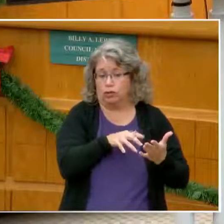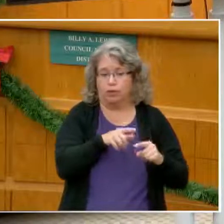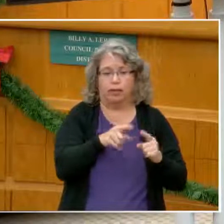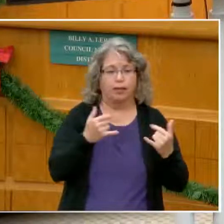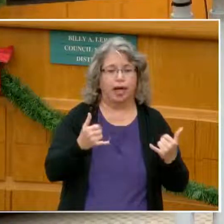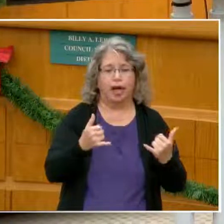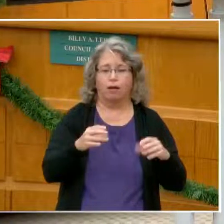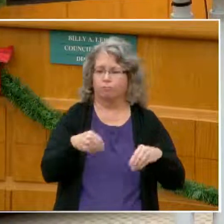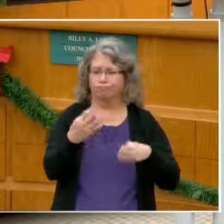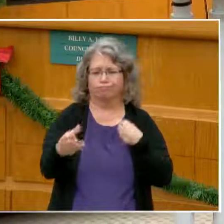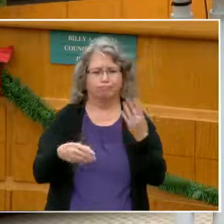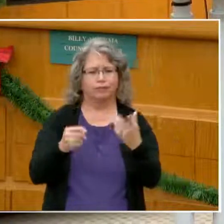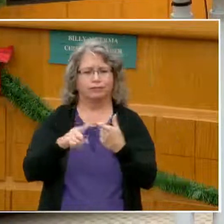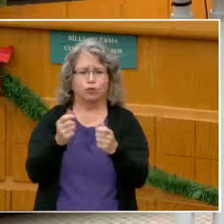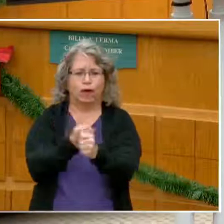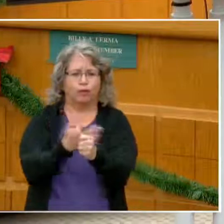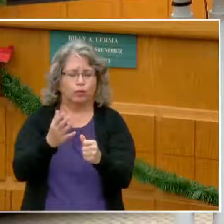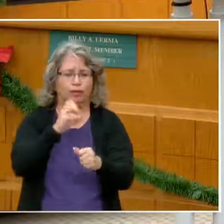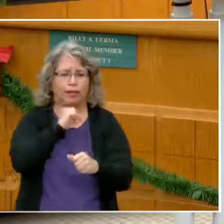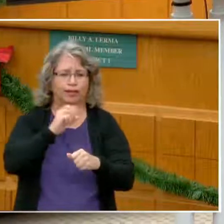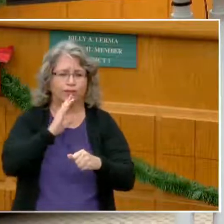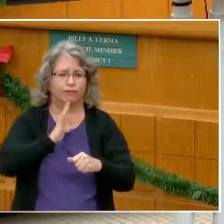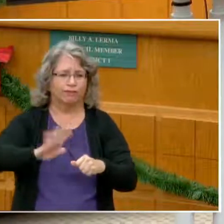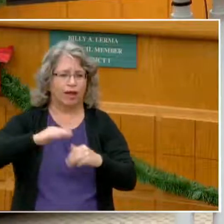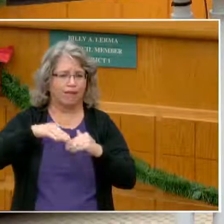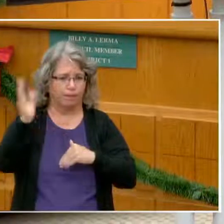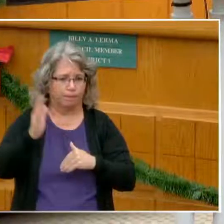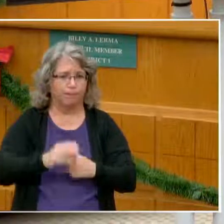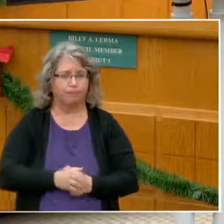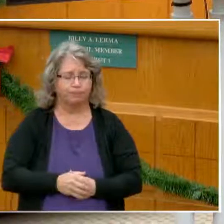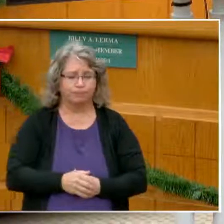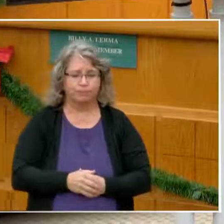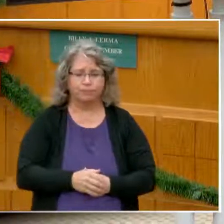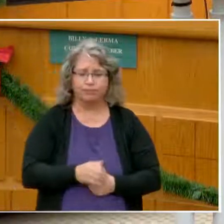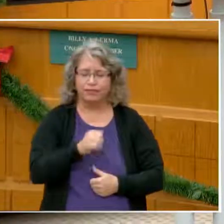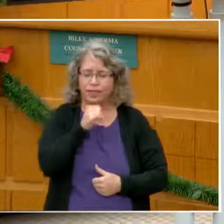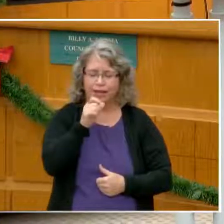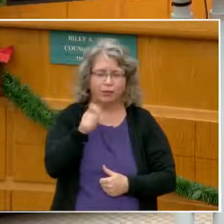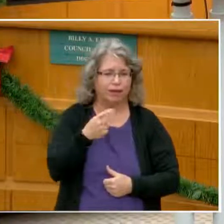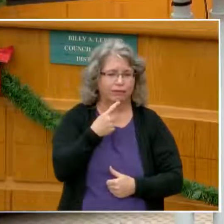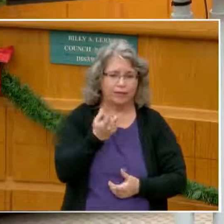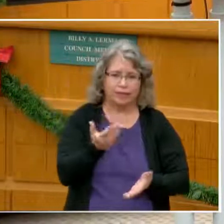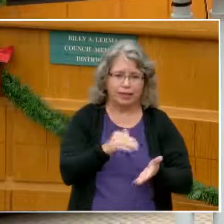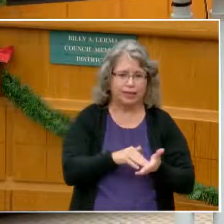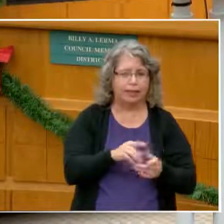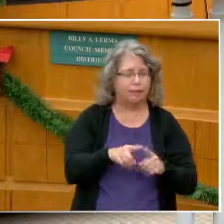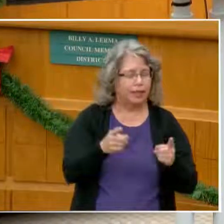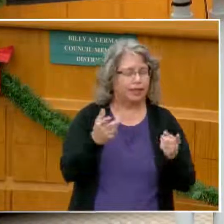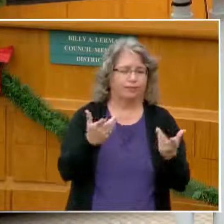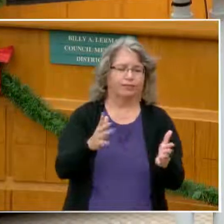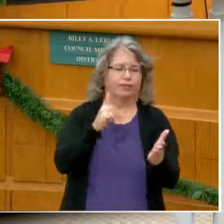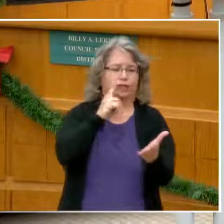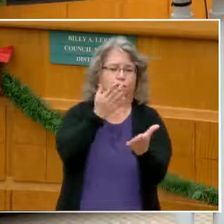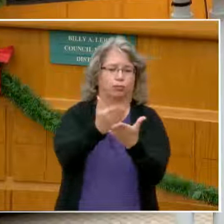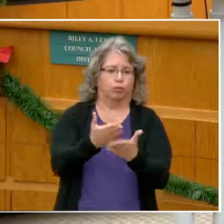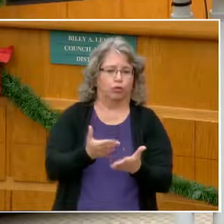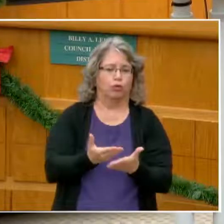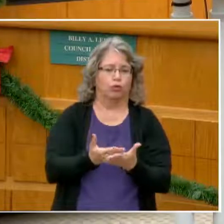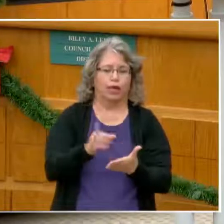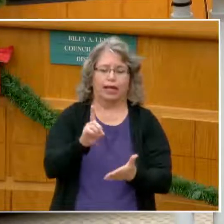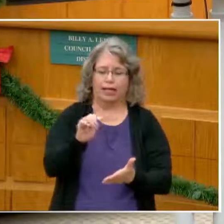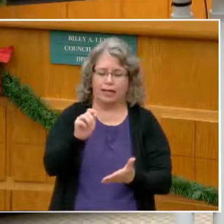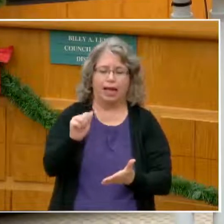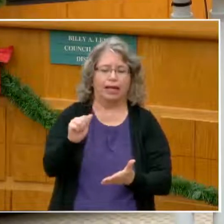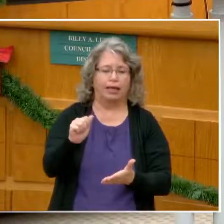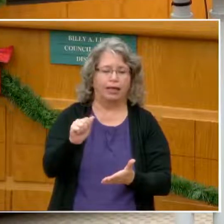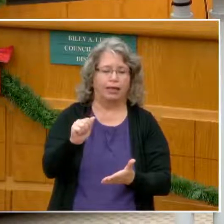I don't have to go over it again, but you know it has been proven the data determines that they are safe, that they are